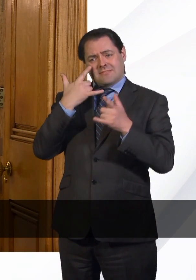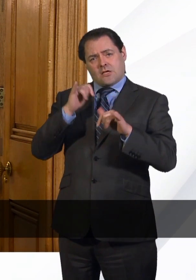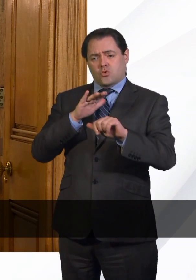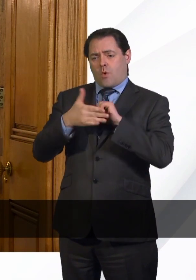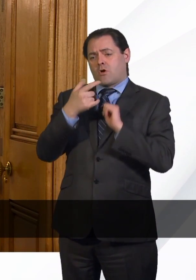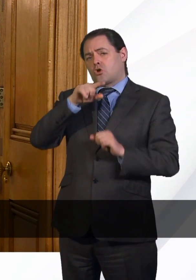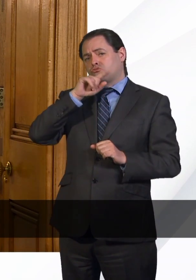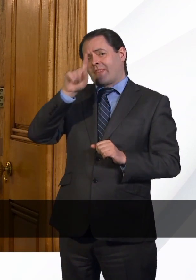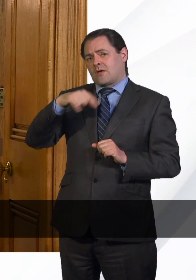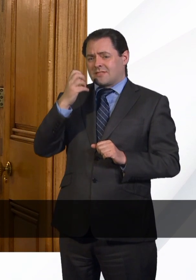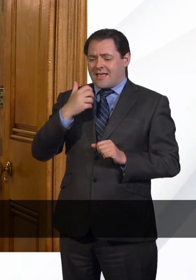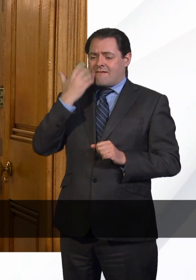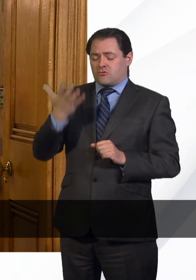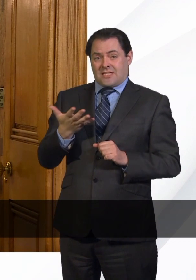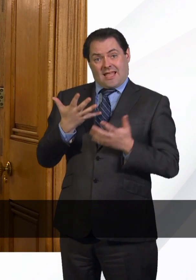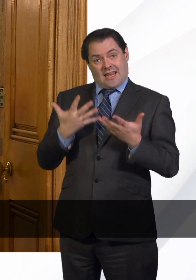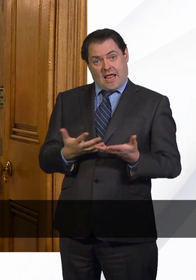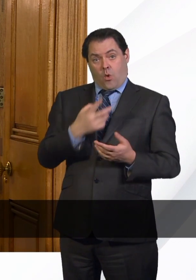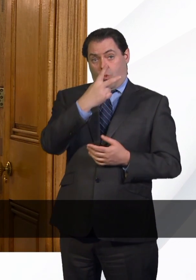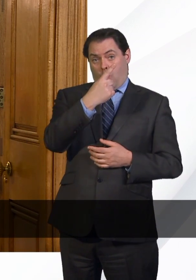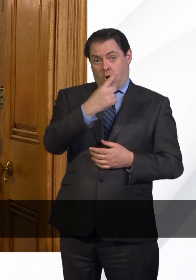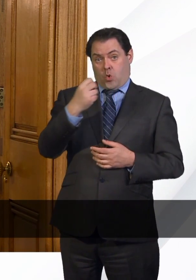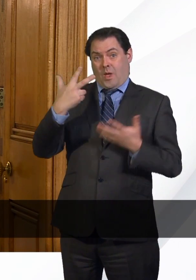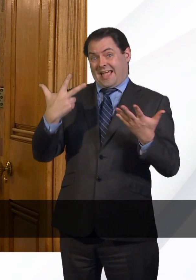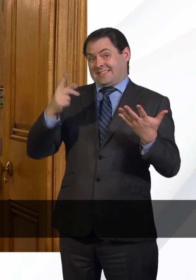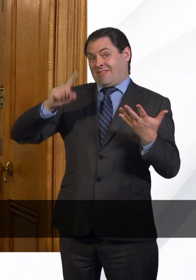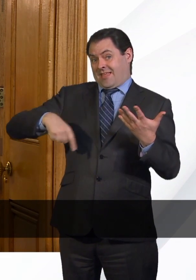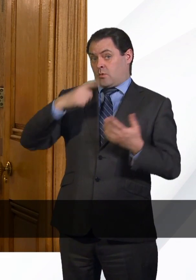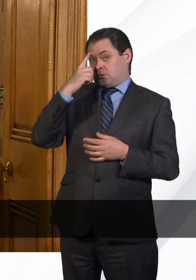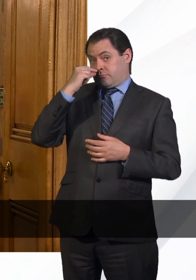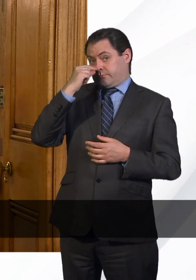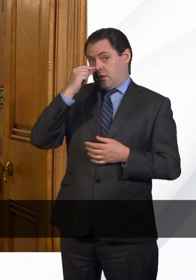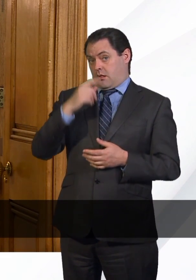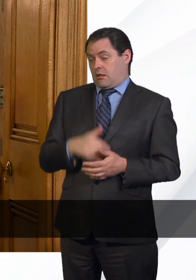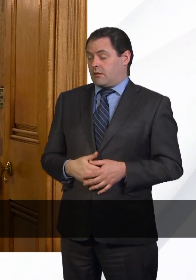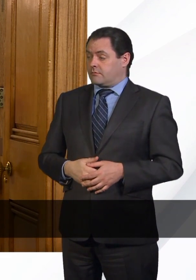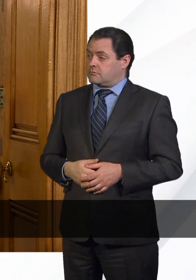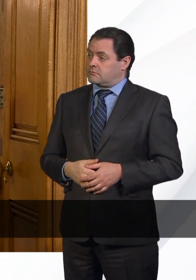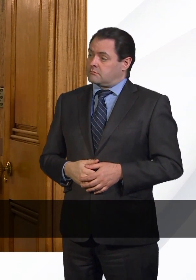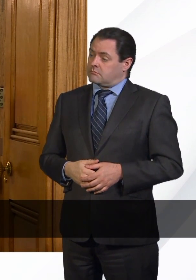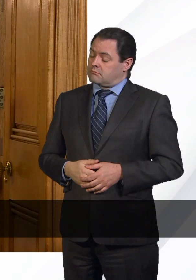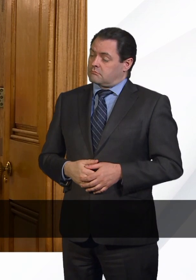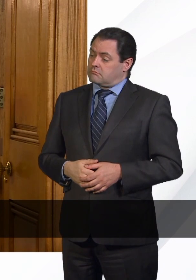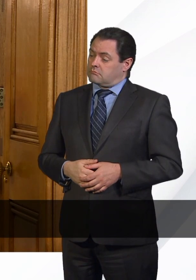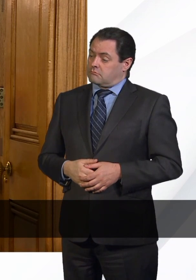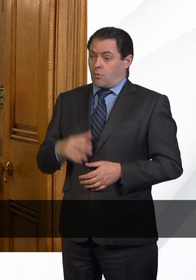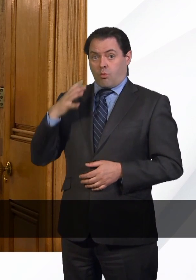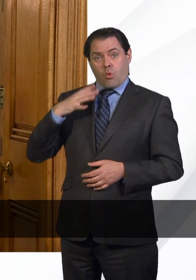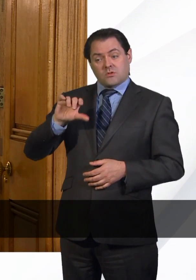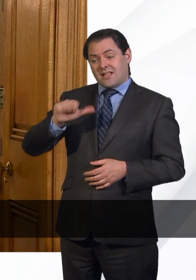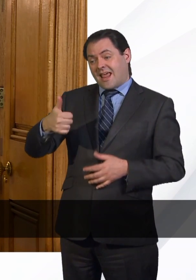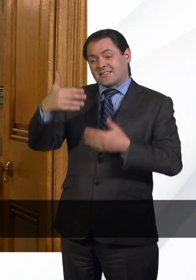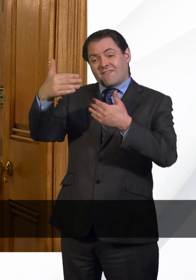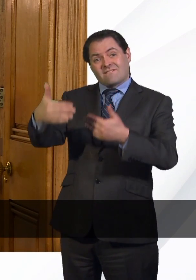Today, the capacity stands at 108,000. This means we're now in a position to start implementing the next part of our